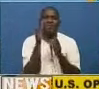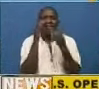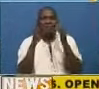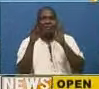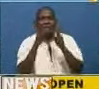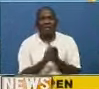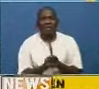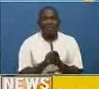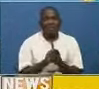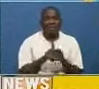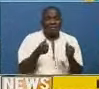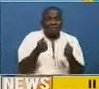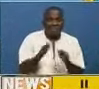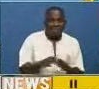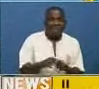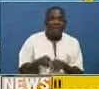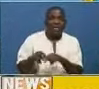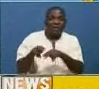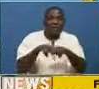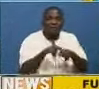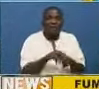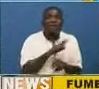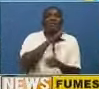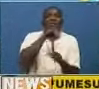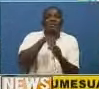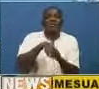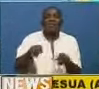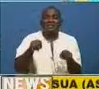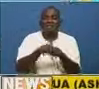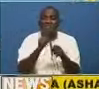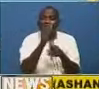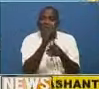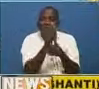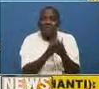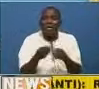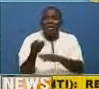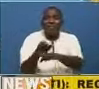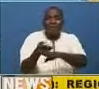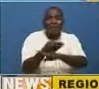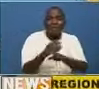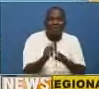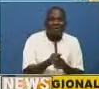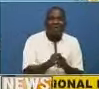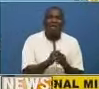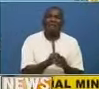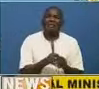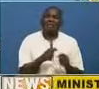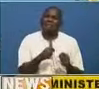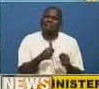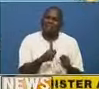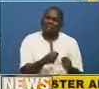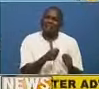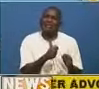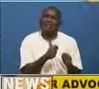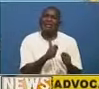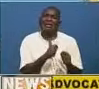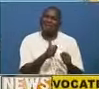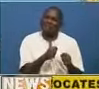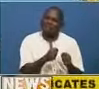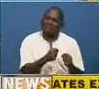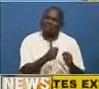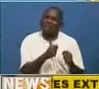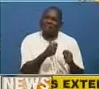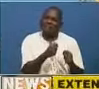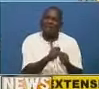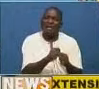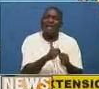embarrassment. Commuters on Trotro are not spared. Some of the beggars are so determined and knock incessantly on